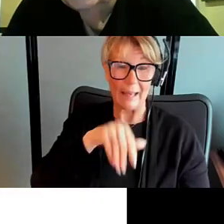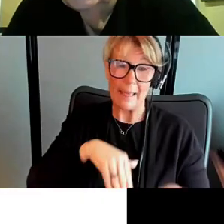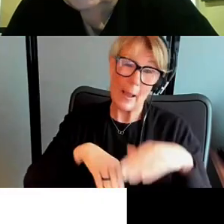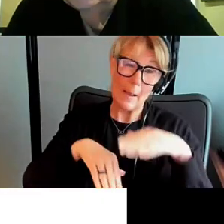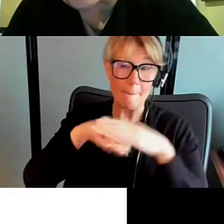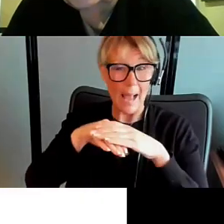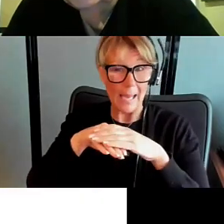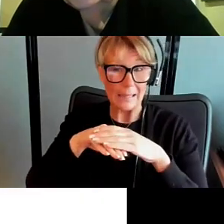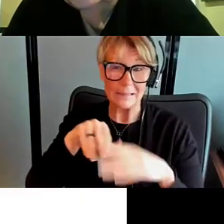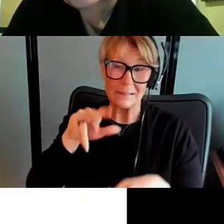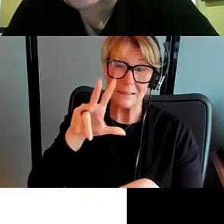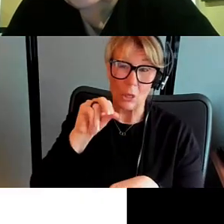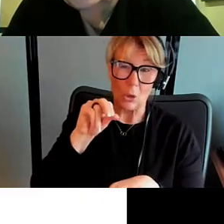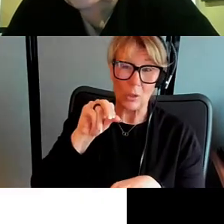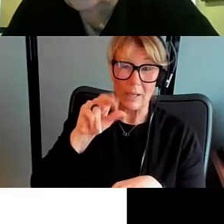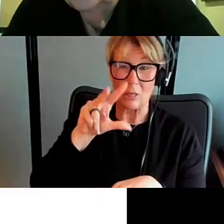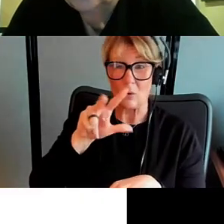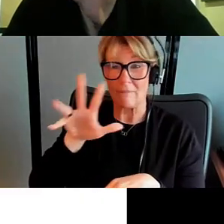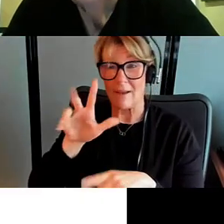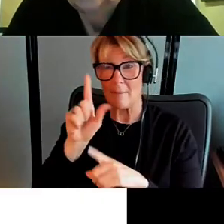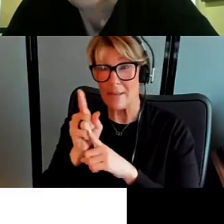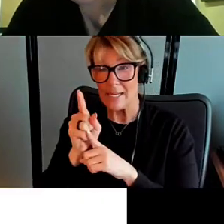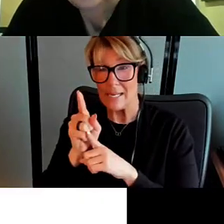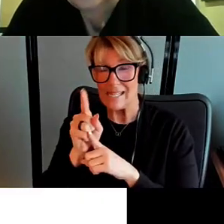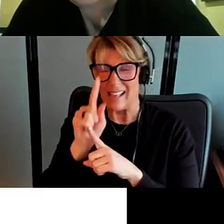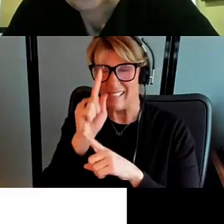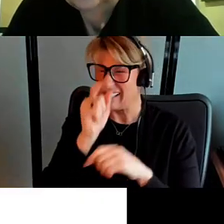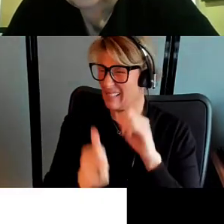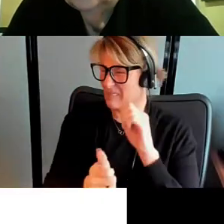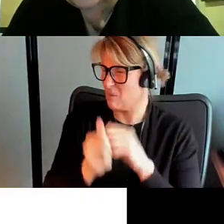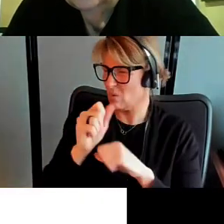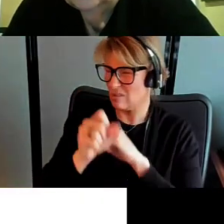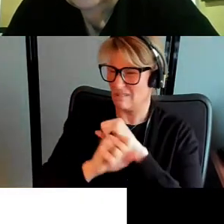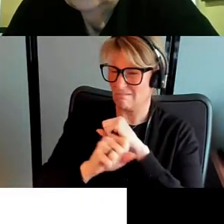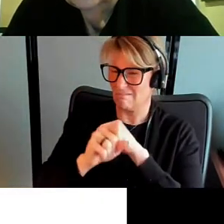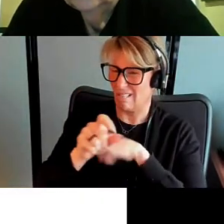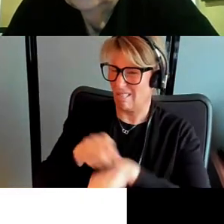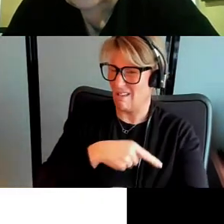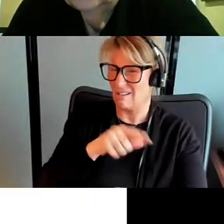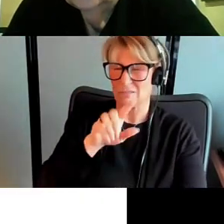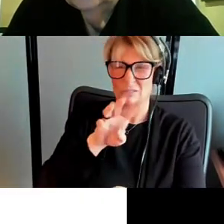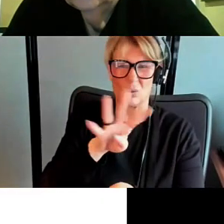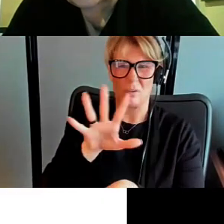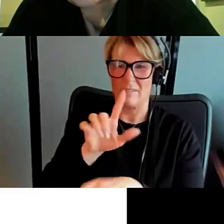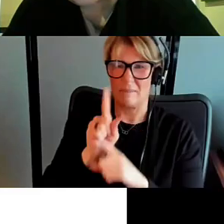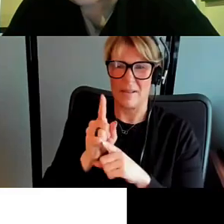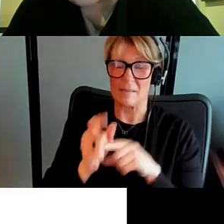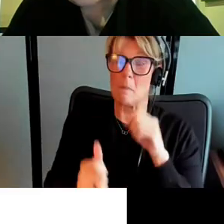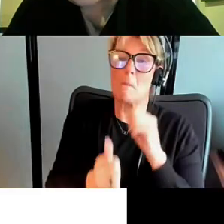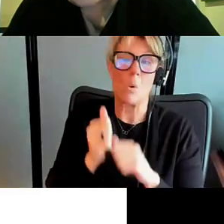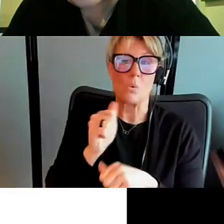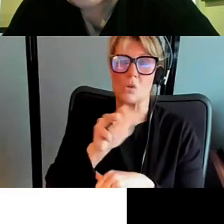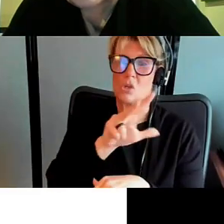one or two may go up till 45 minutes, but the rest are all 35 minutes.